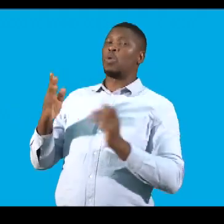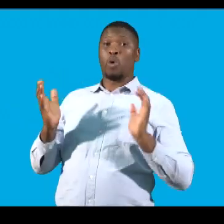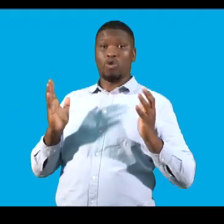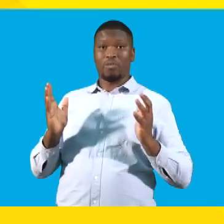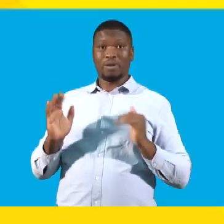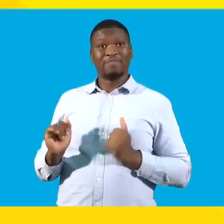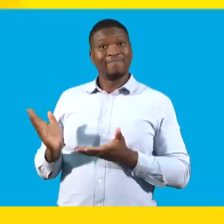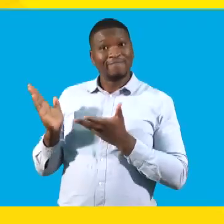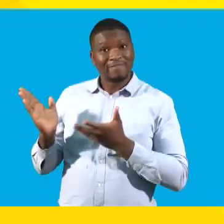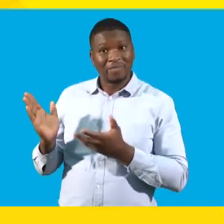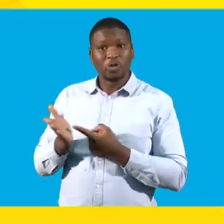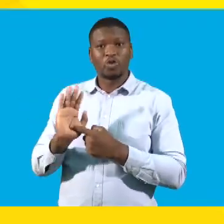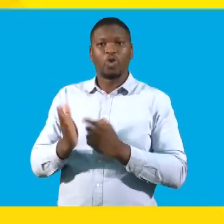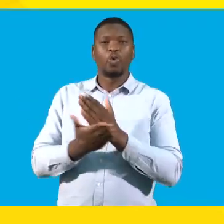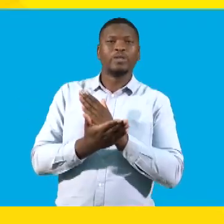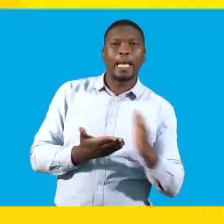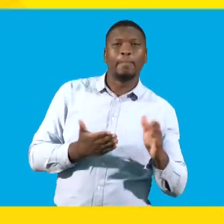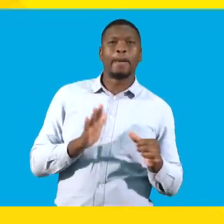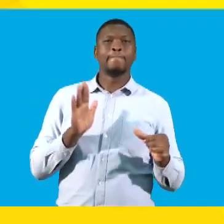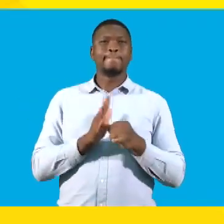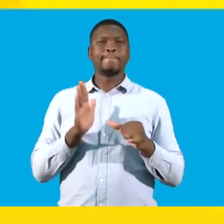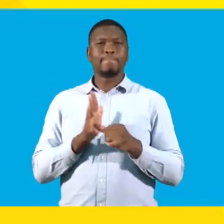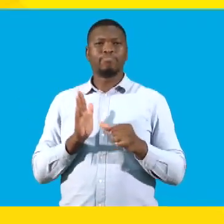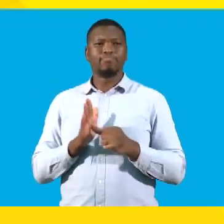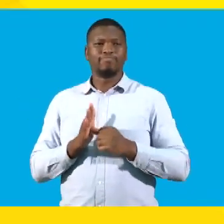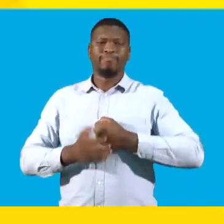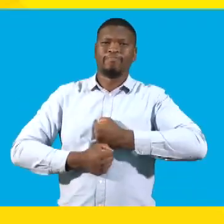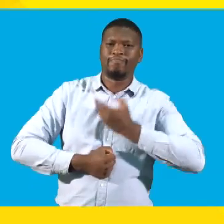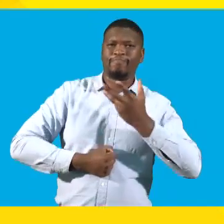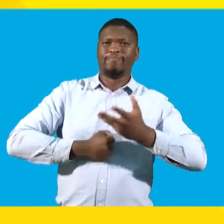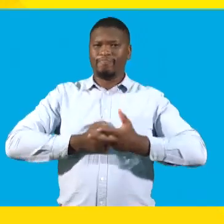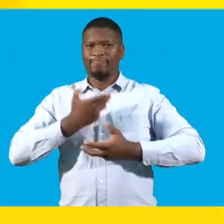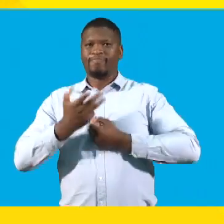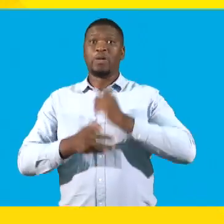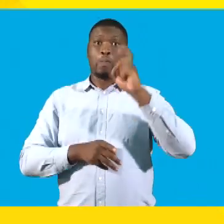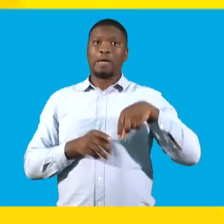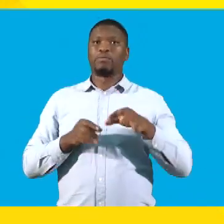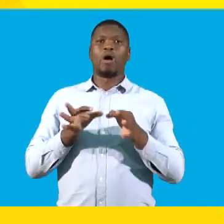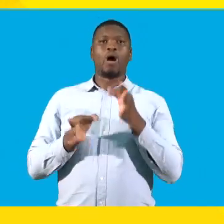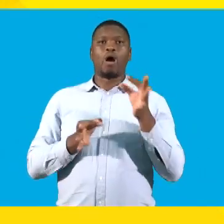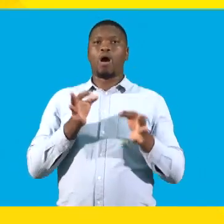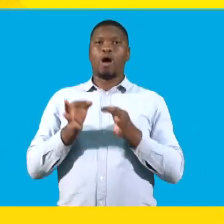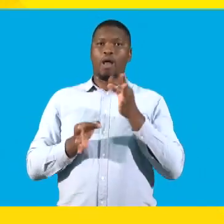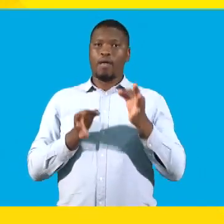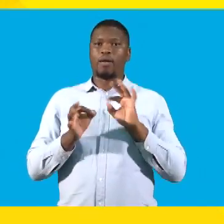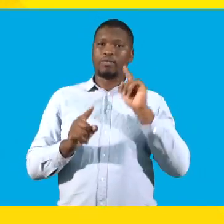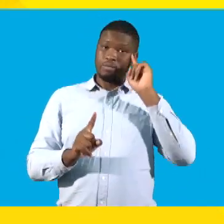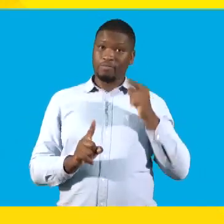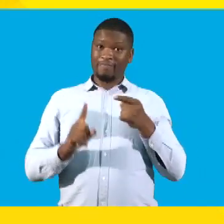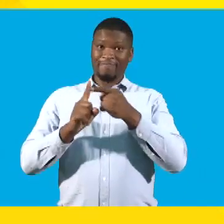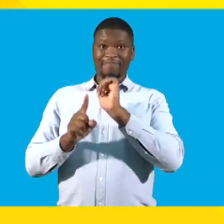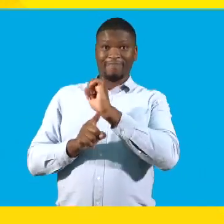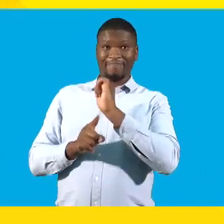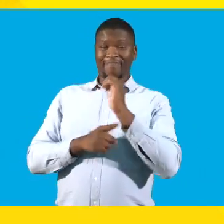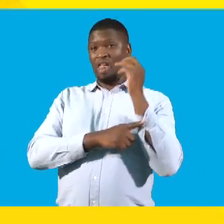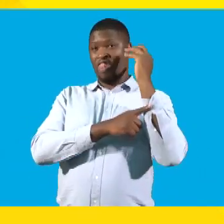component. These are just some of the important poems we have to look at and analyze and study in